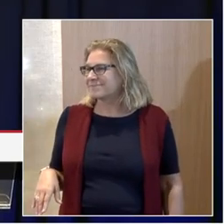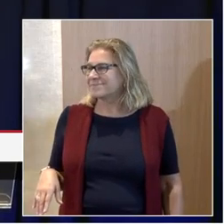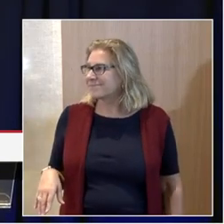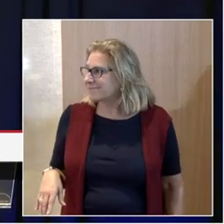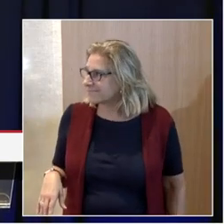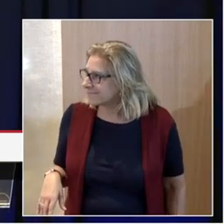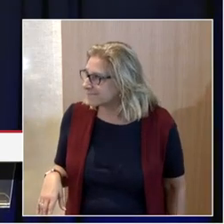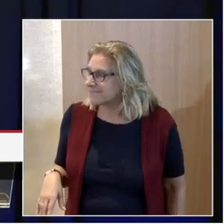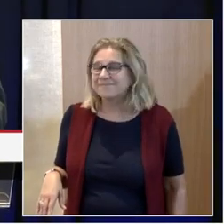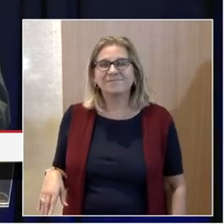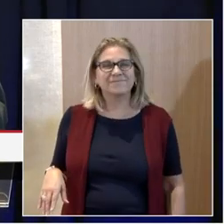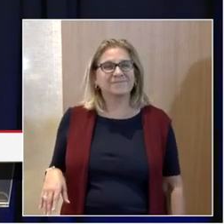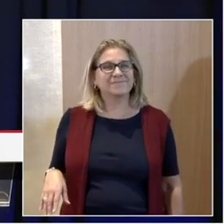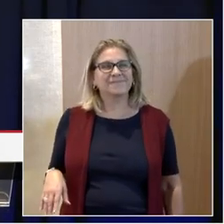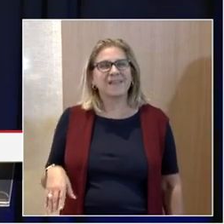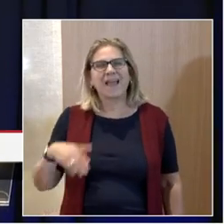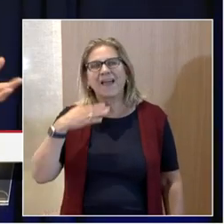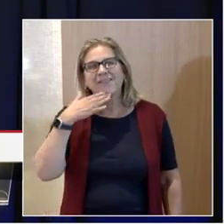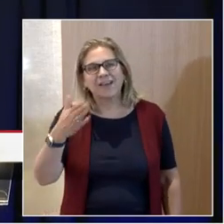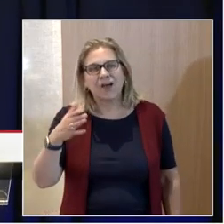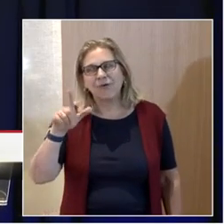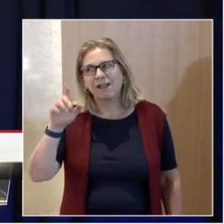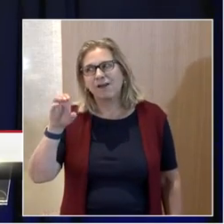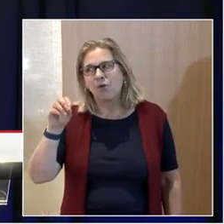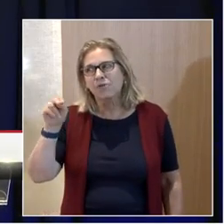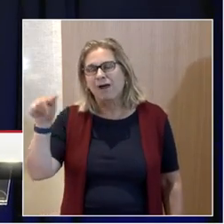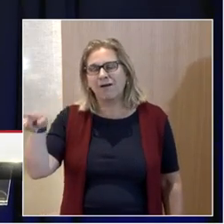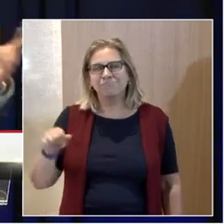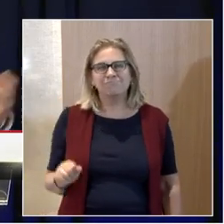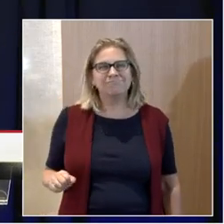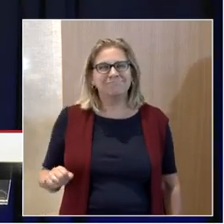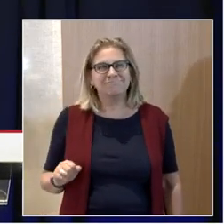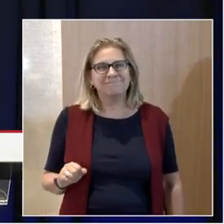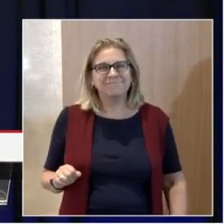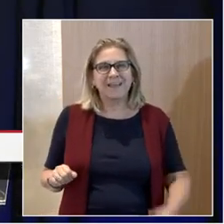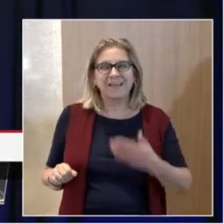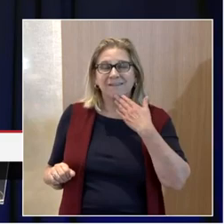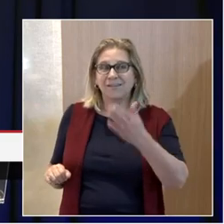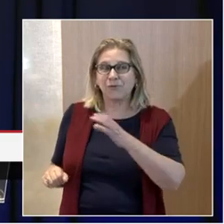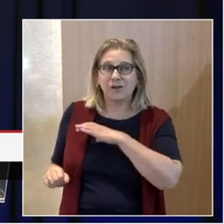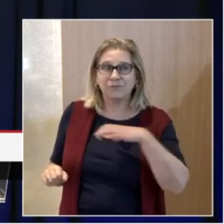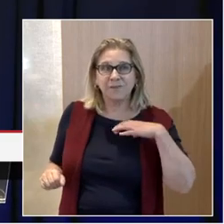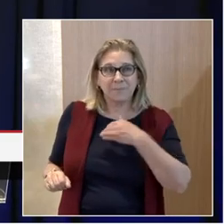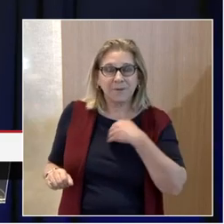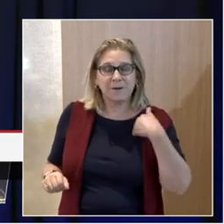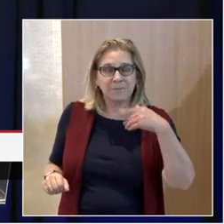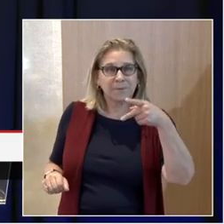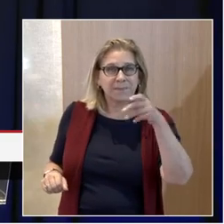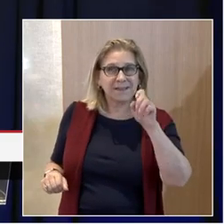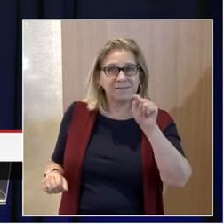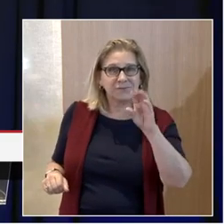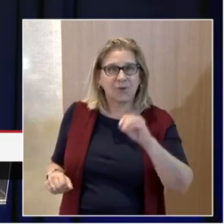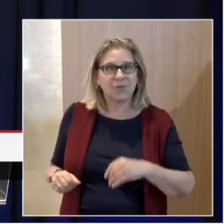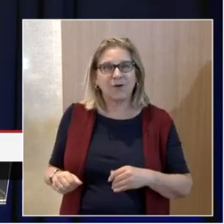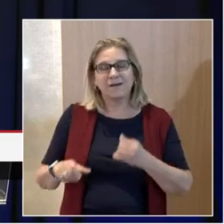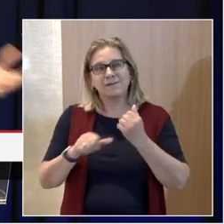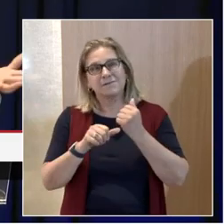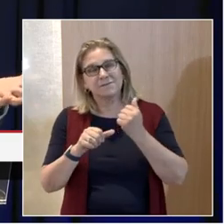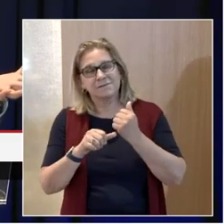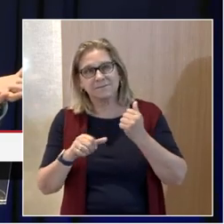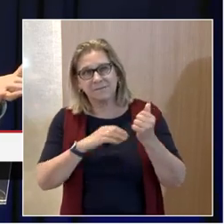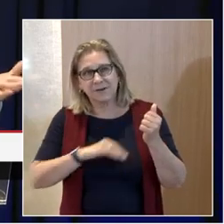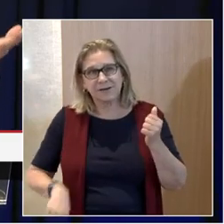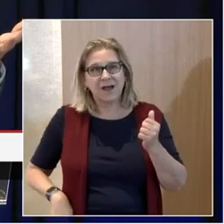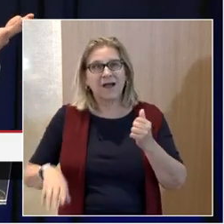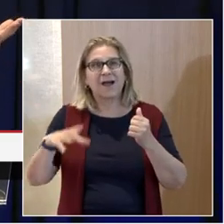Thank you, Leona and Jaron. Thank you, Councilmember Pinto, Deputy Mayor Anderson, and Mayor Bowser. Thank